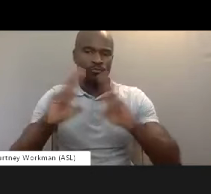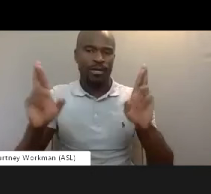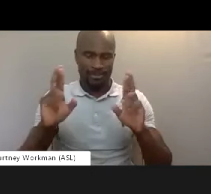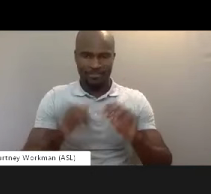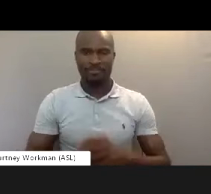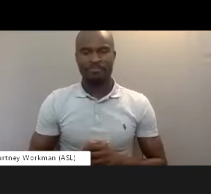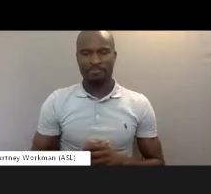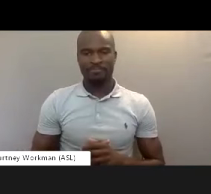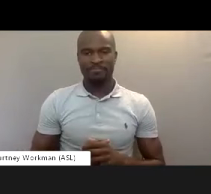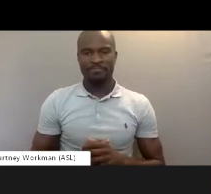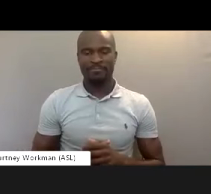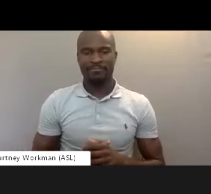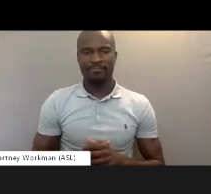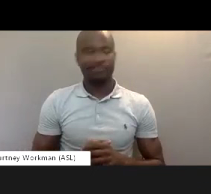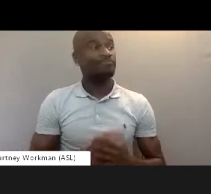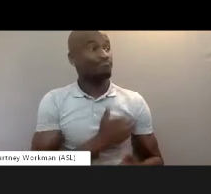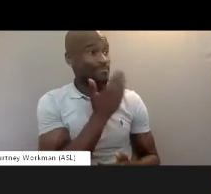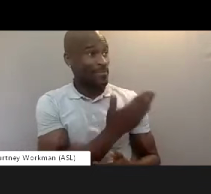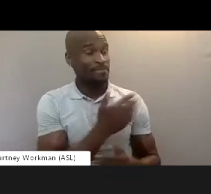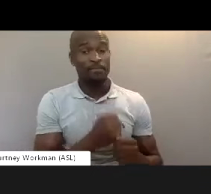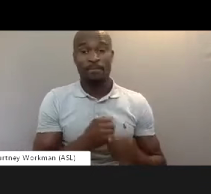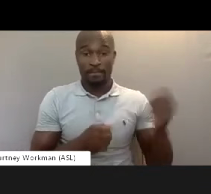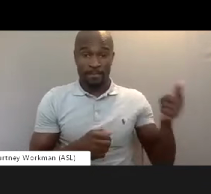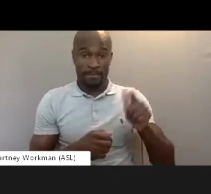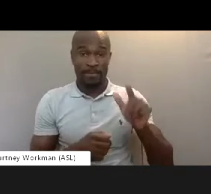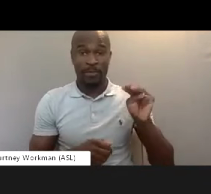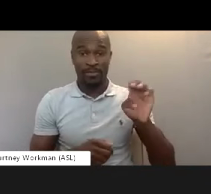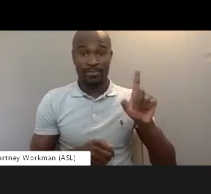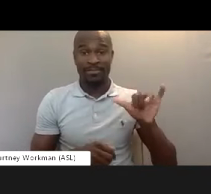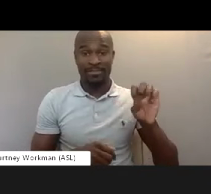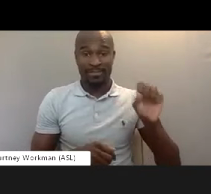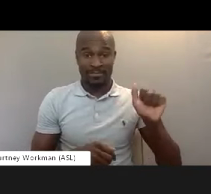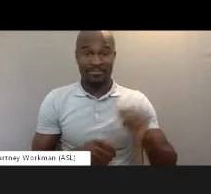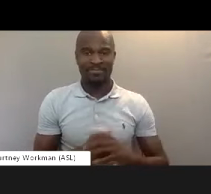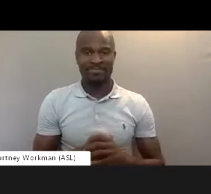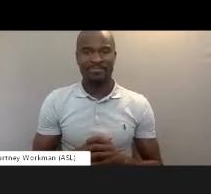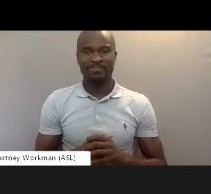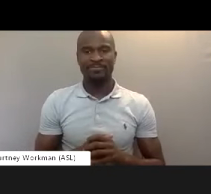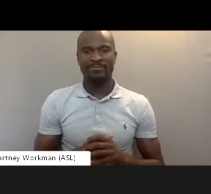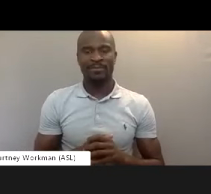Thanks. How about Melissa?